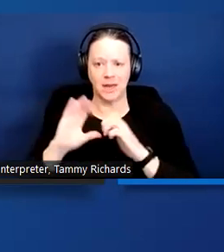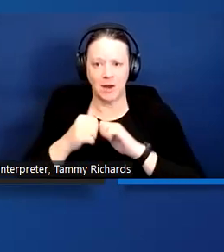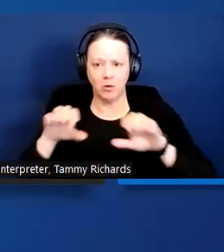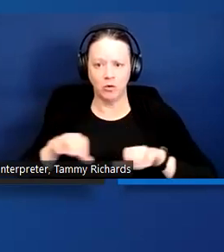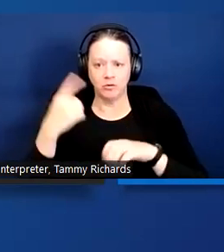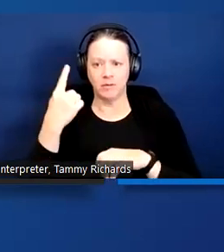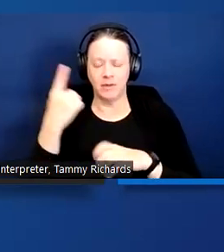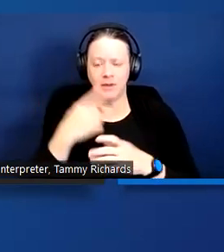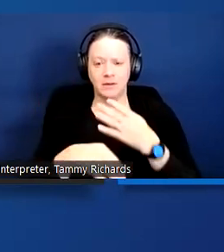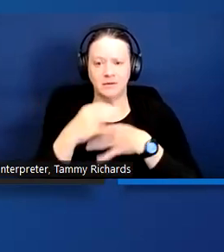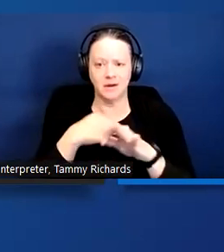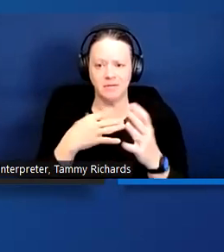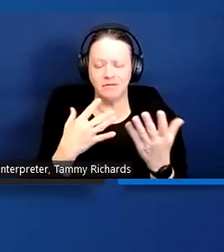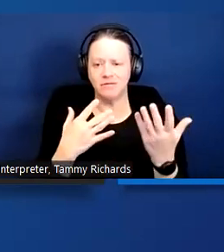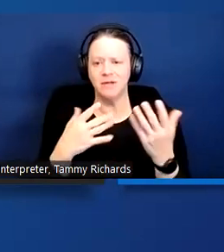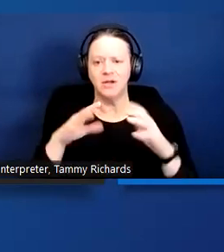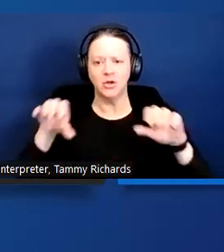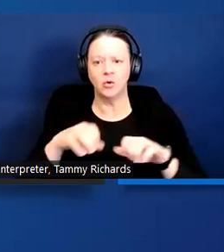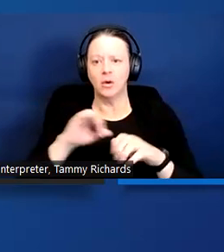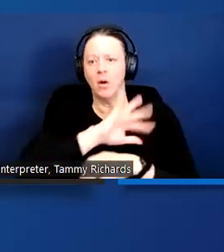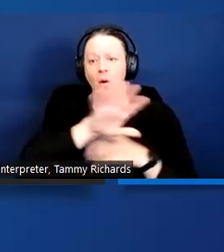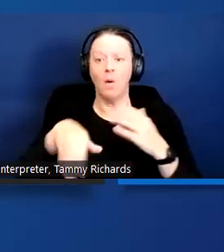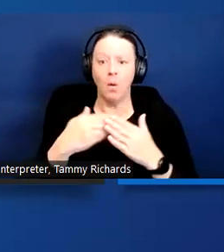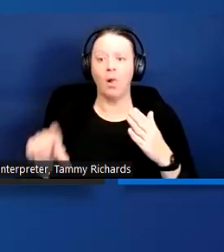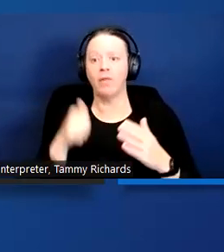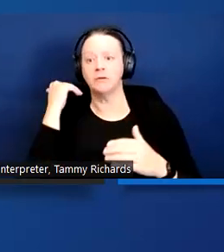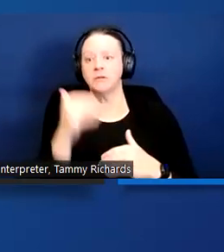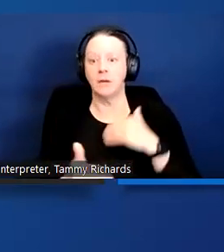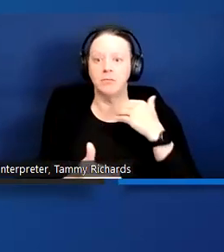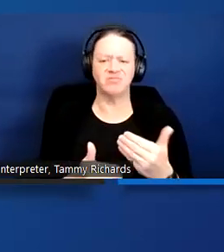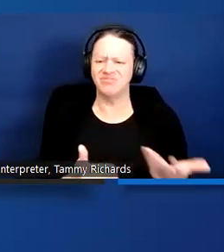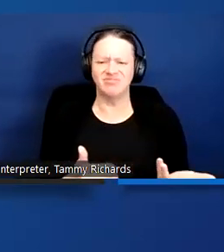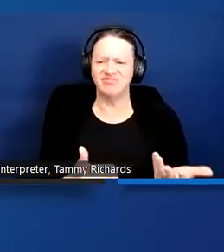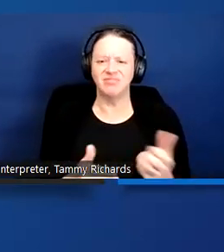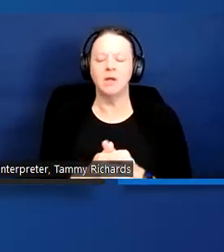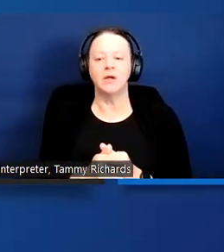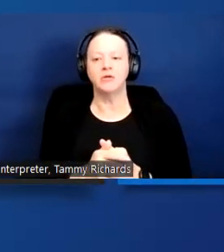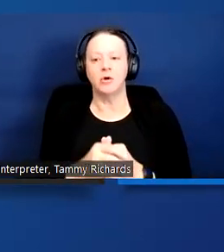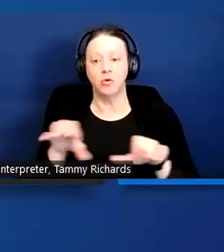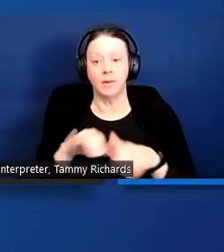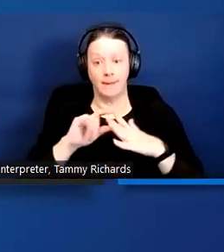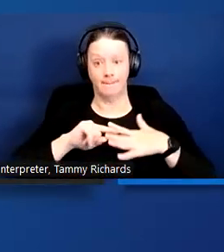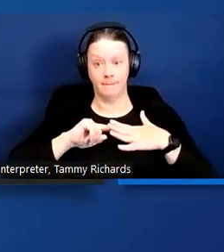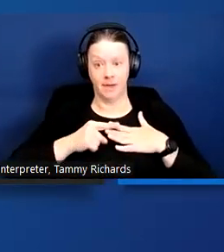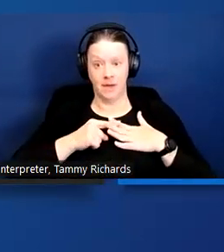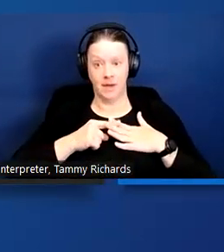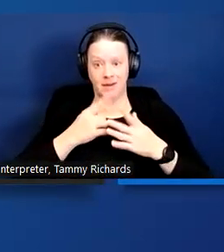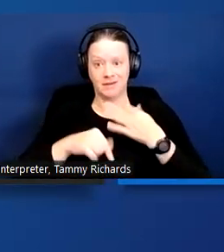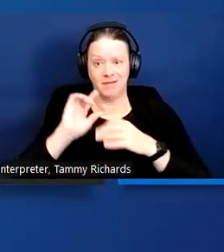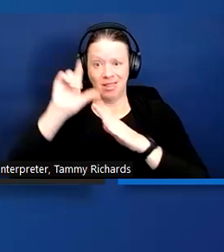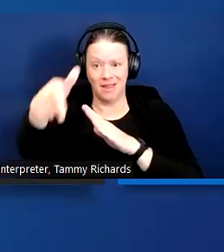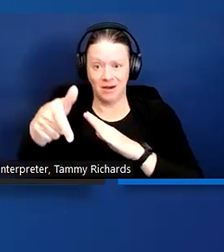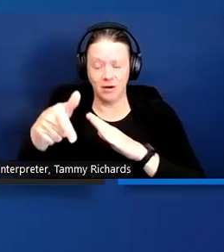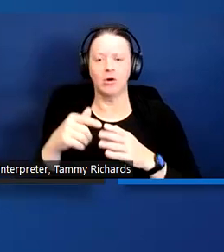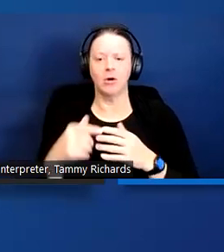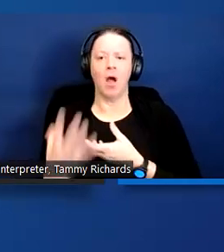rather than doing a whole nother step. And by doing that and making it part of your process,